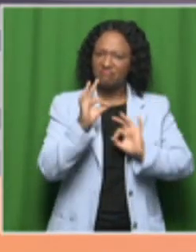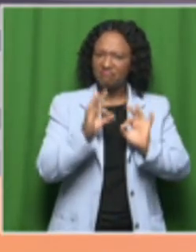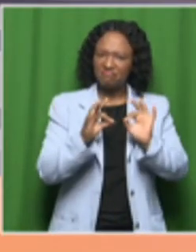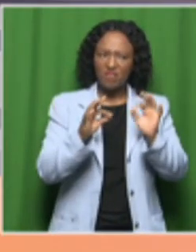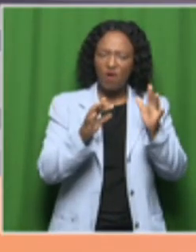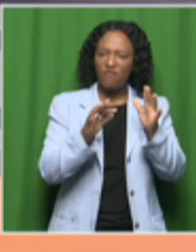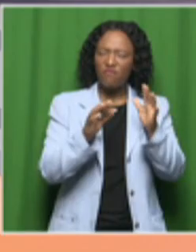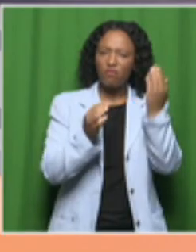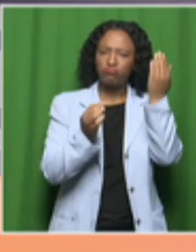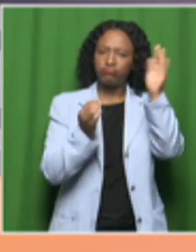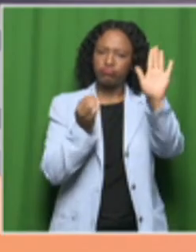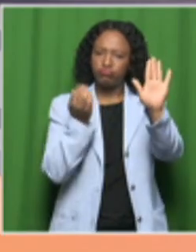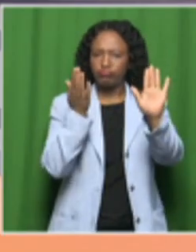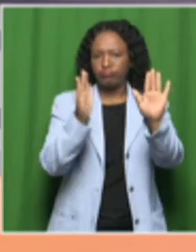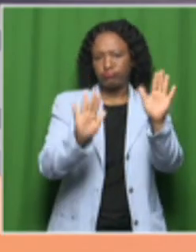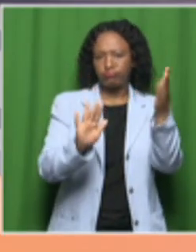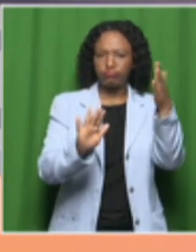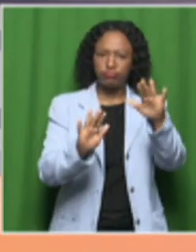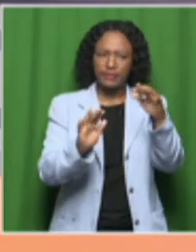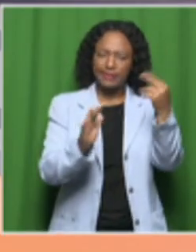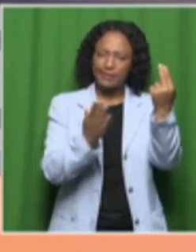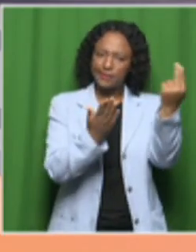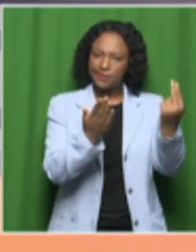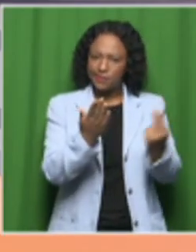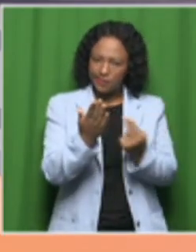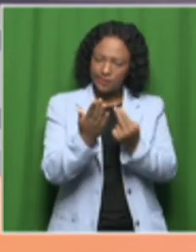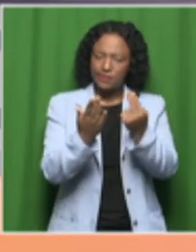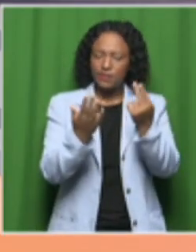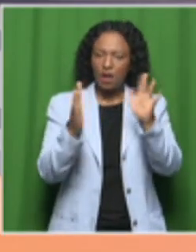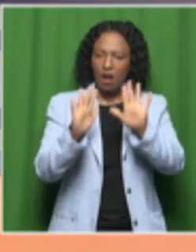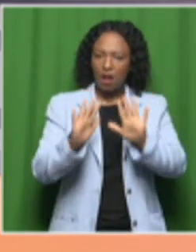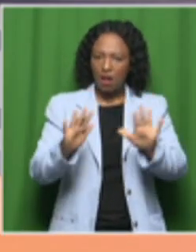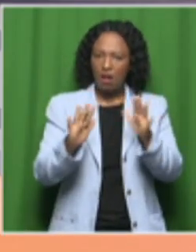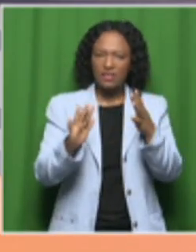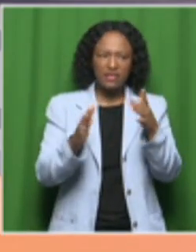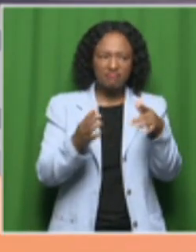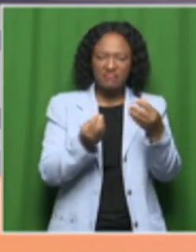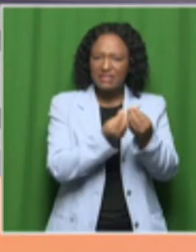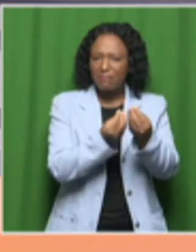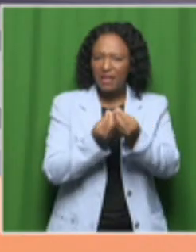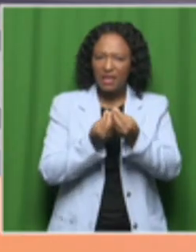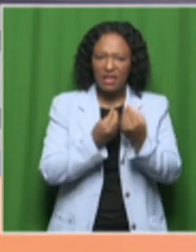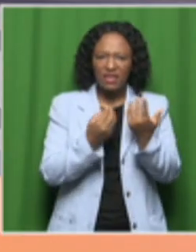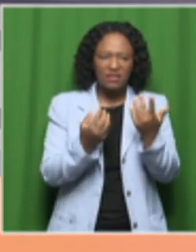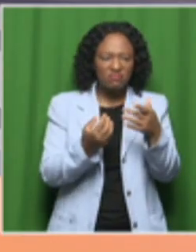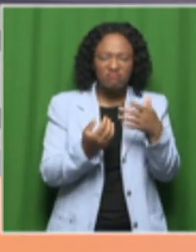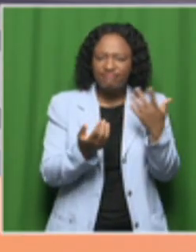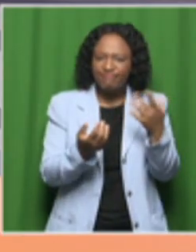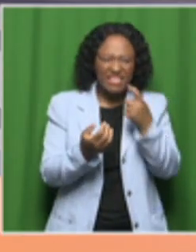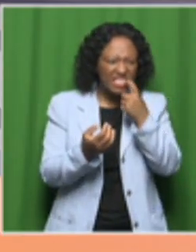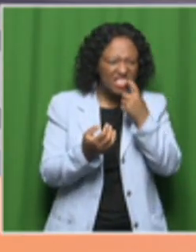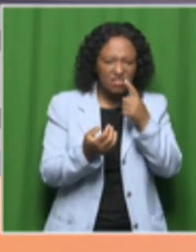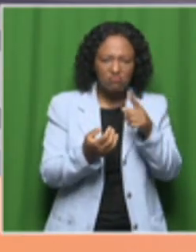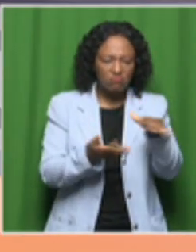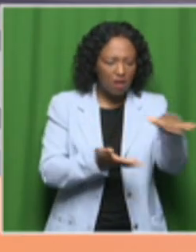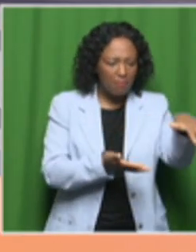that assembly. Yes, they are scraps, but together they build something. This then becomes a community. This is what, you